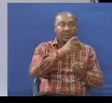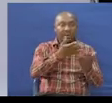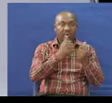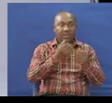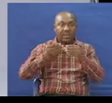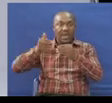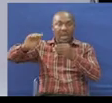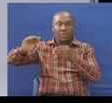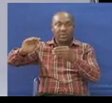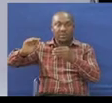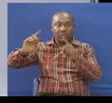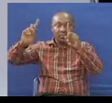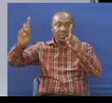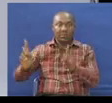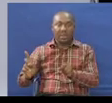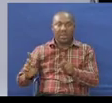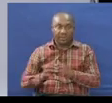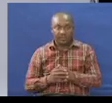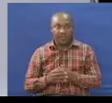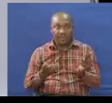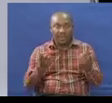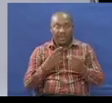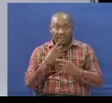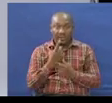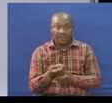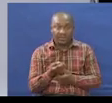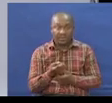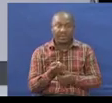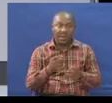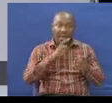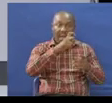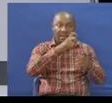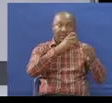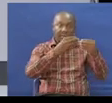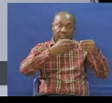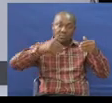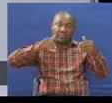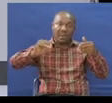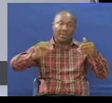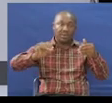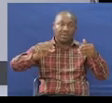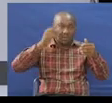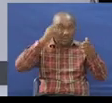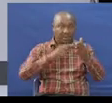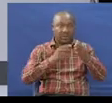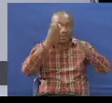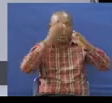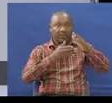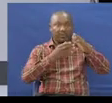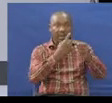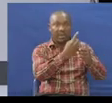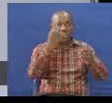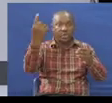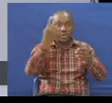the variable x. Take x out. As I have said, taking x out, don't forget, is the same as dividing